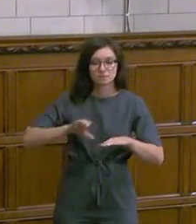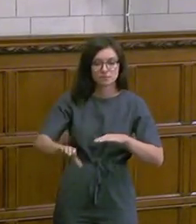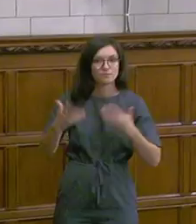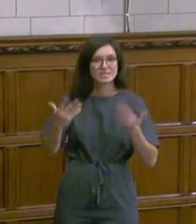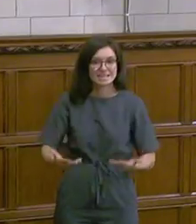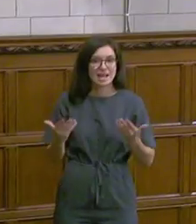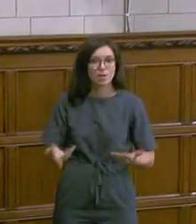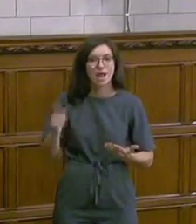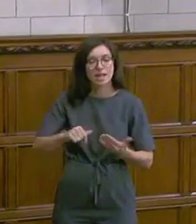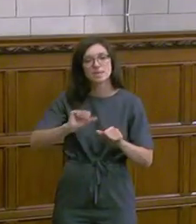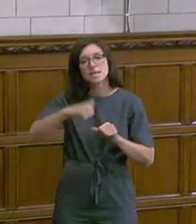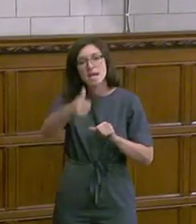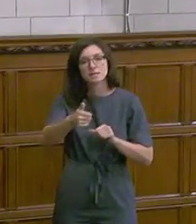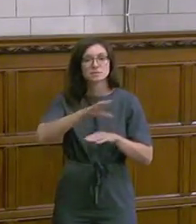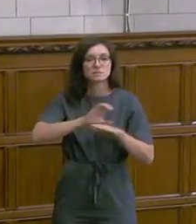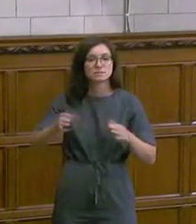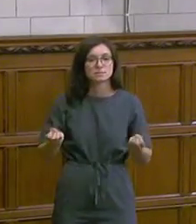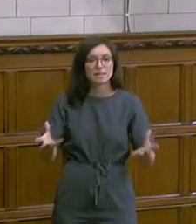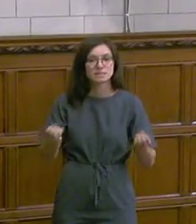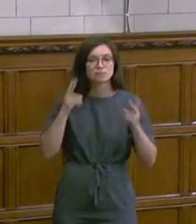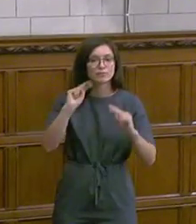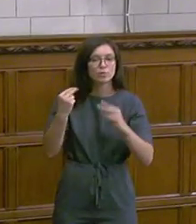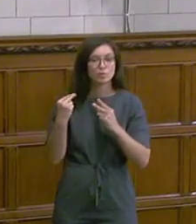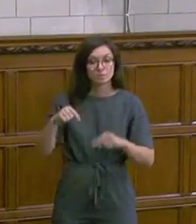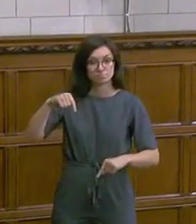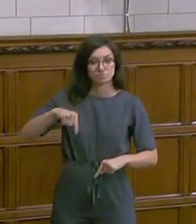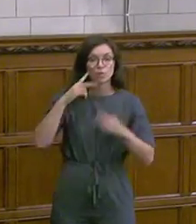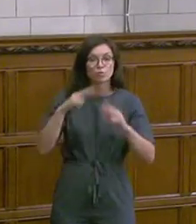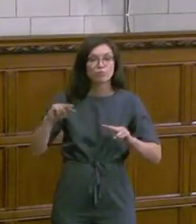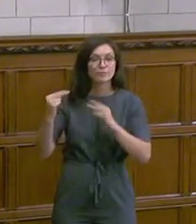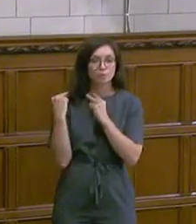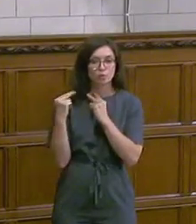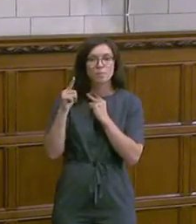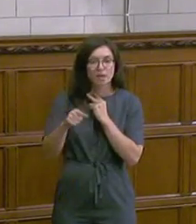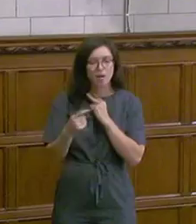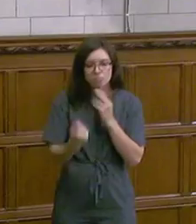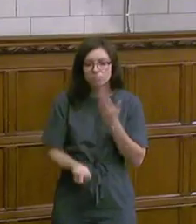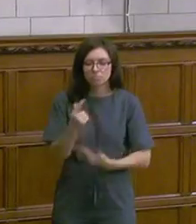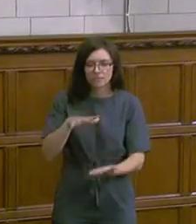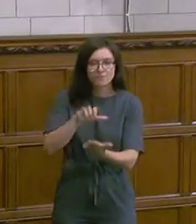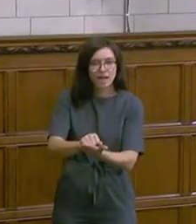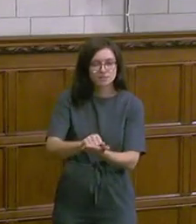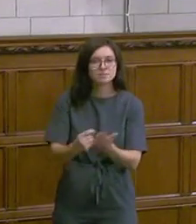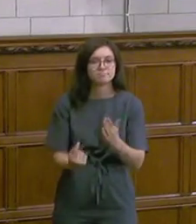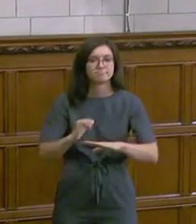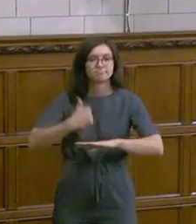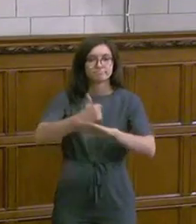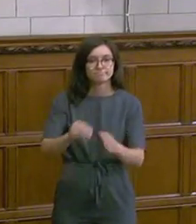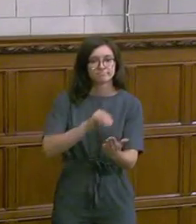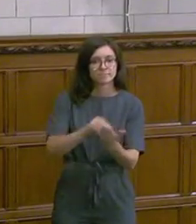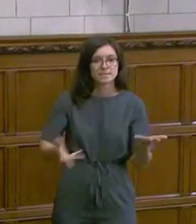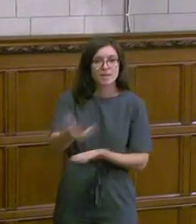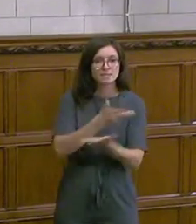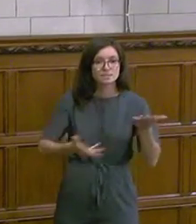in the next spending review. And it is that review which has caused this debate, Mr Stringer. Statistically, there are more than 50,000